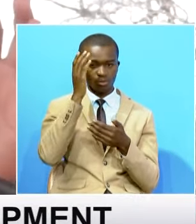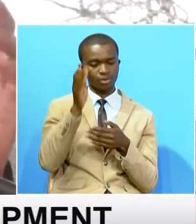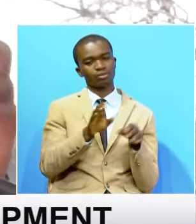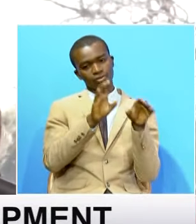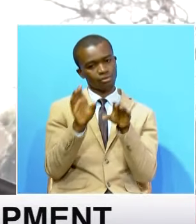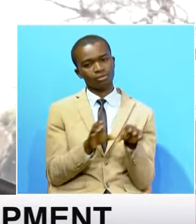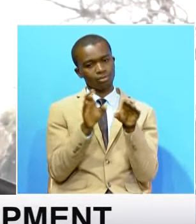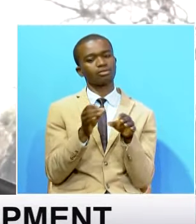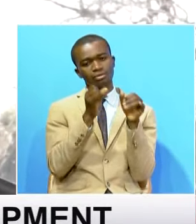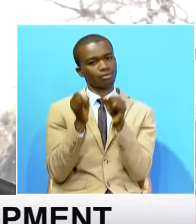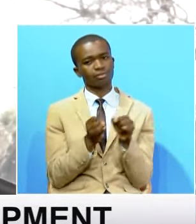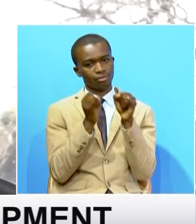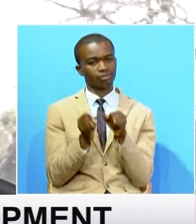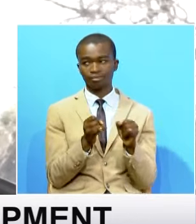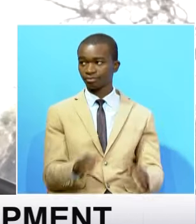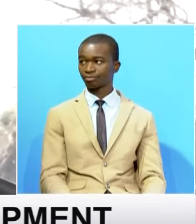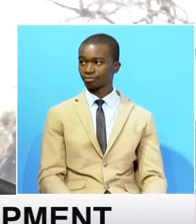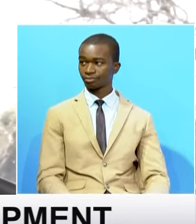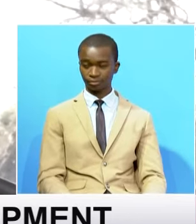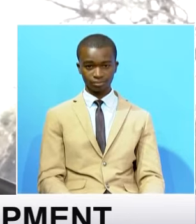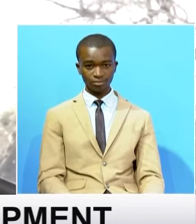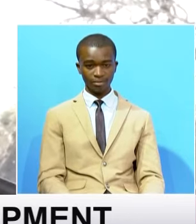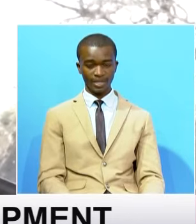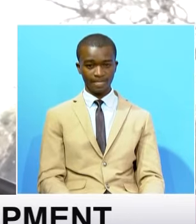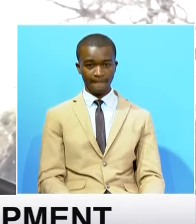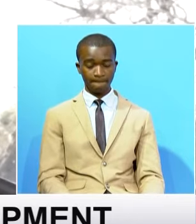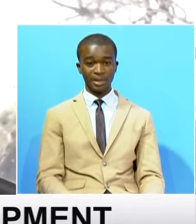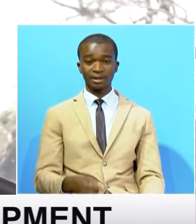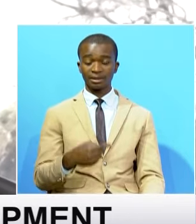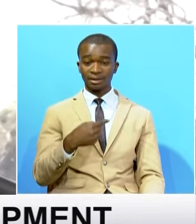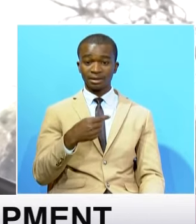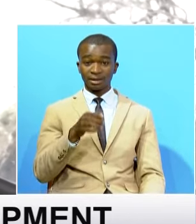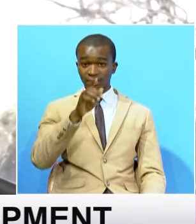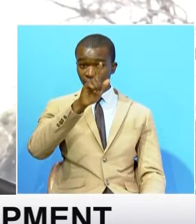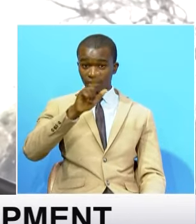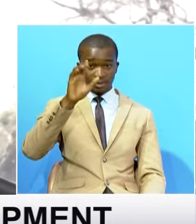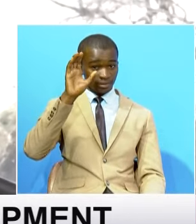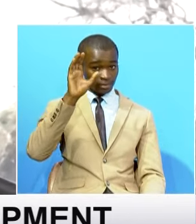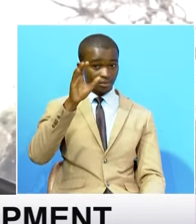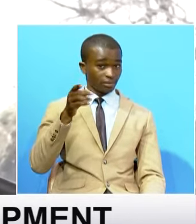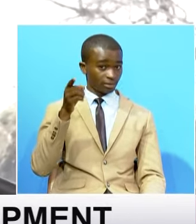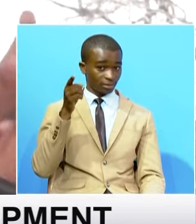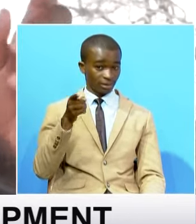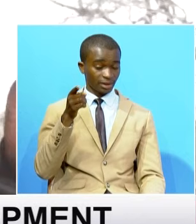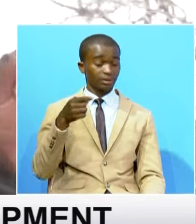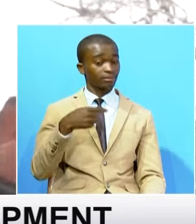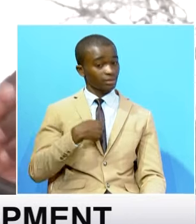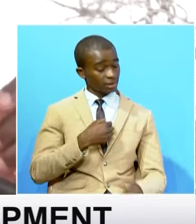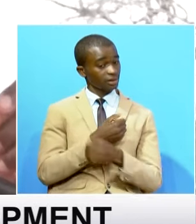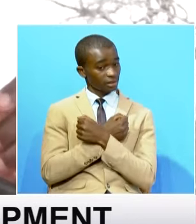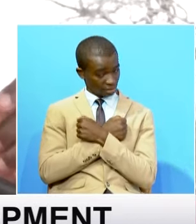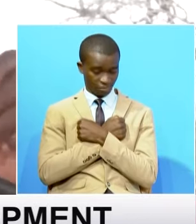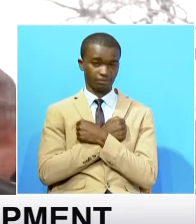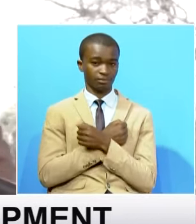You know, really, my love for the people of the country was expanding by the day, by the hour. Because this